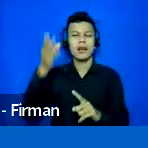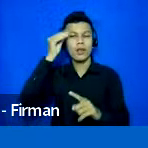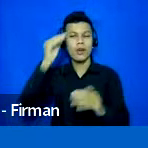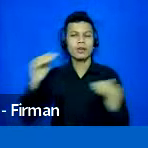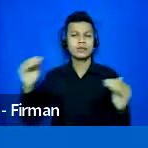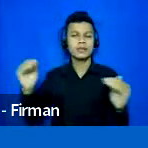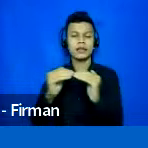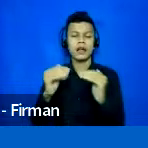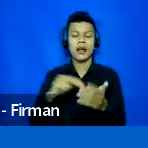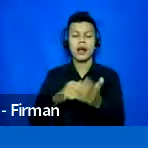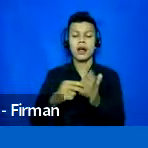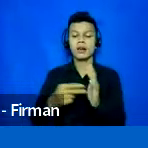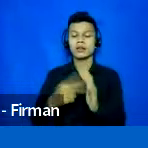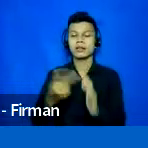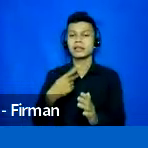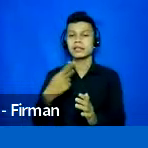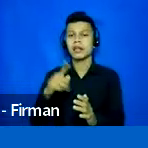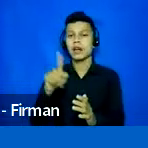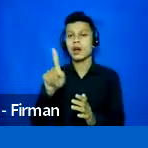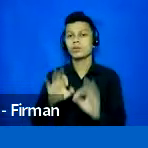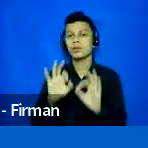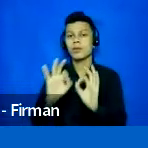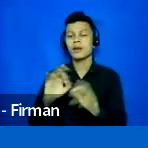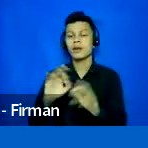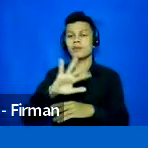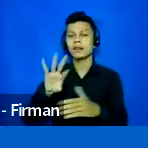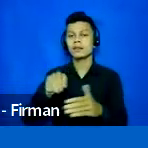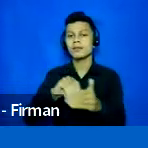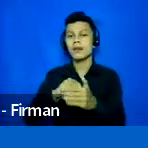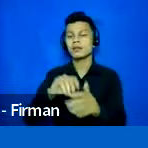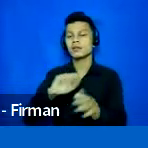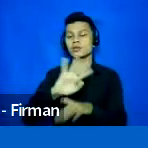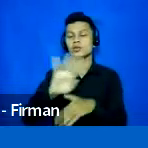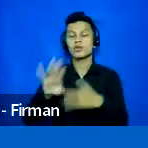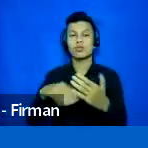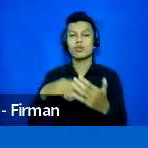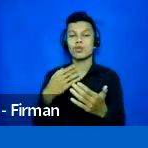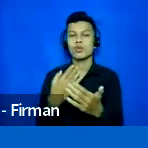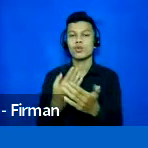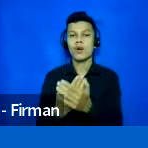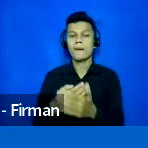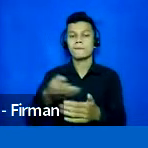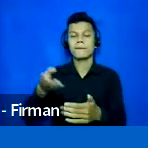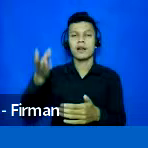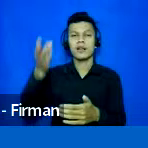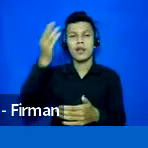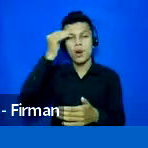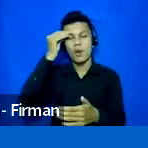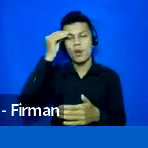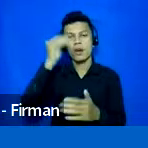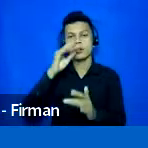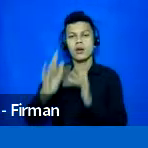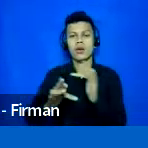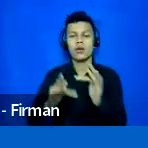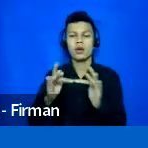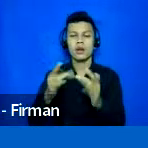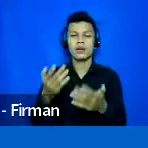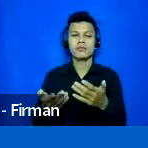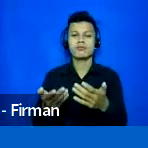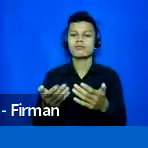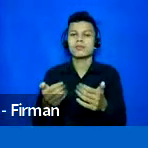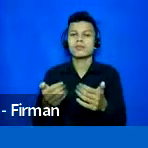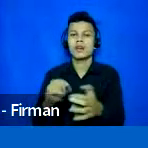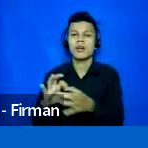bottom-up creations of online knowledge that enable collaborations. These only can be achieved if